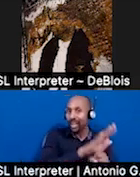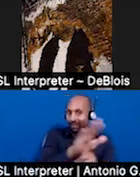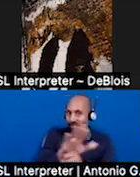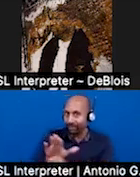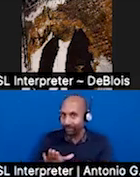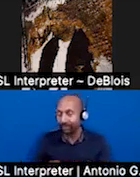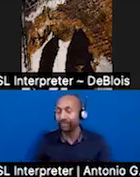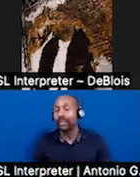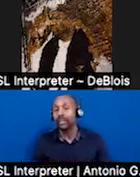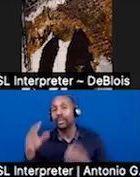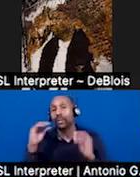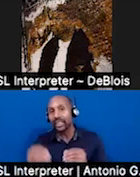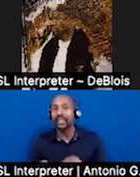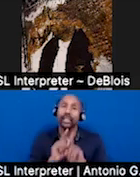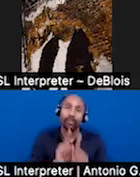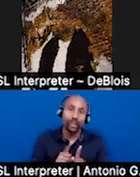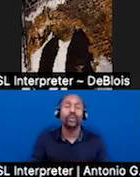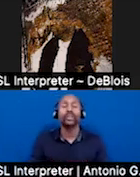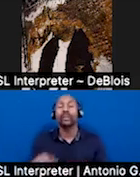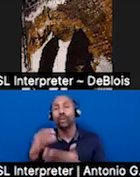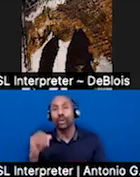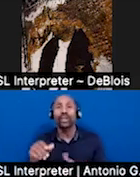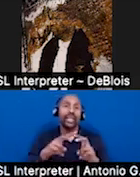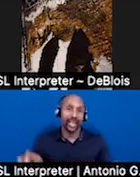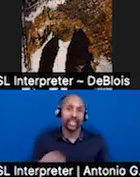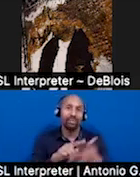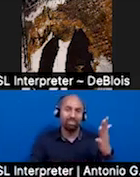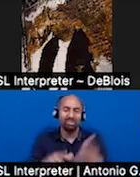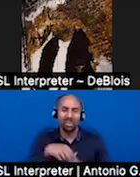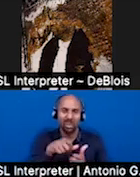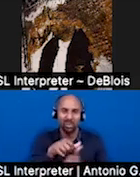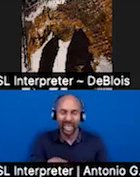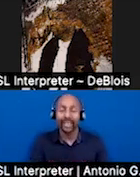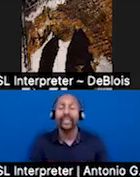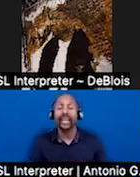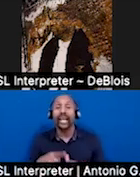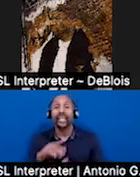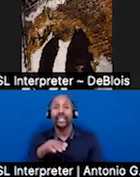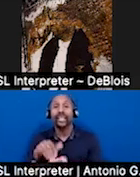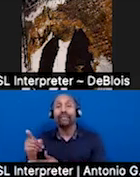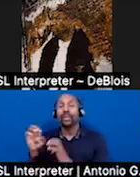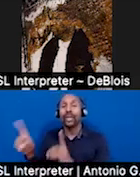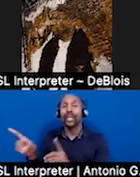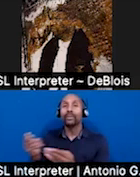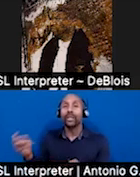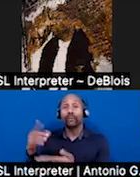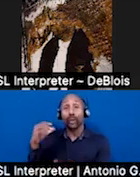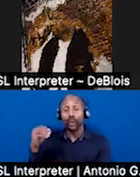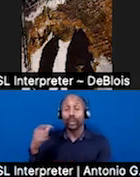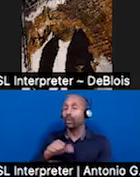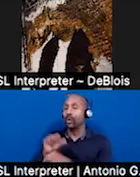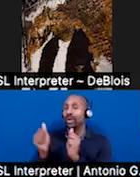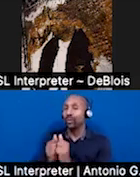and assessment. And then the Center on Accessible Educational Materials for Learning, we're working with states to build